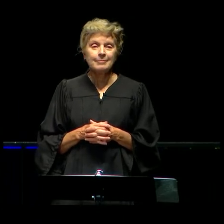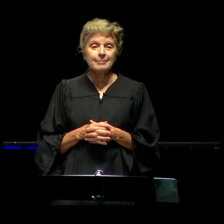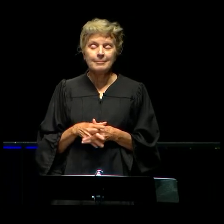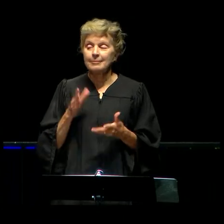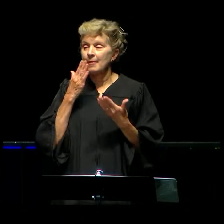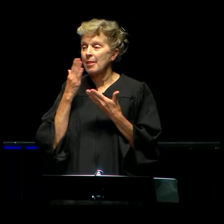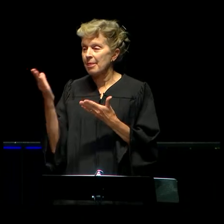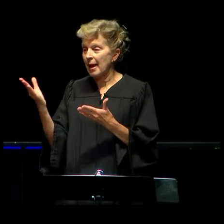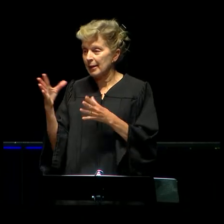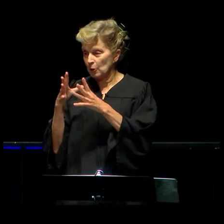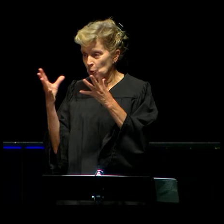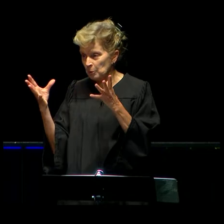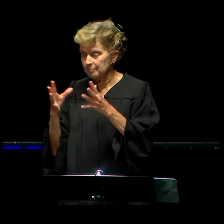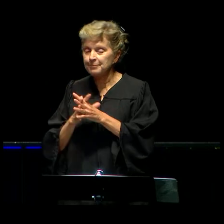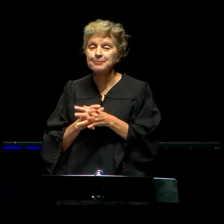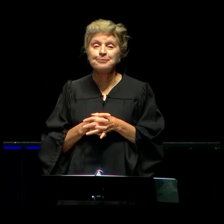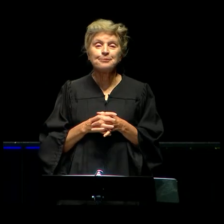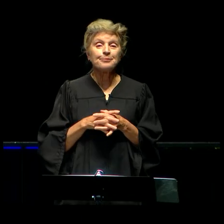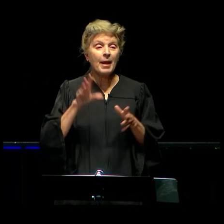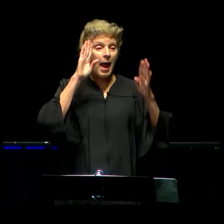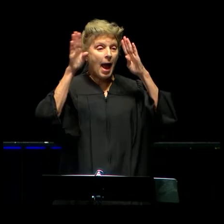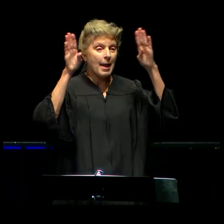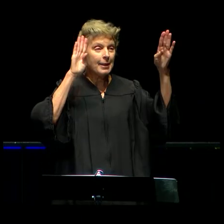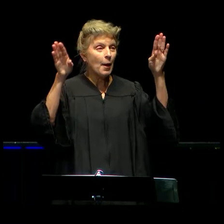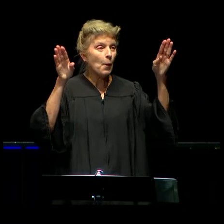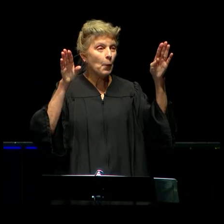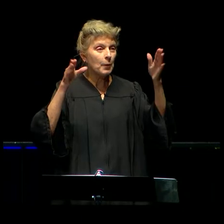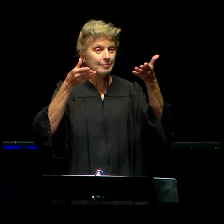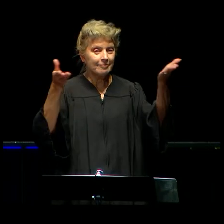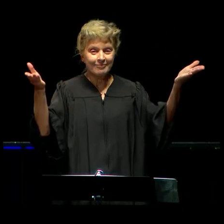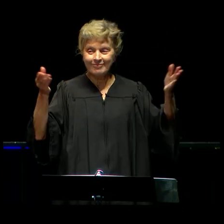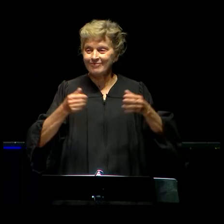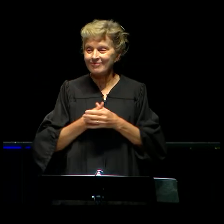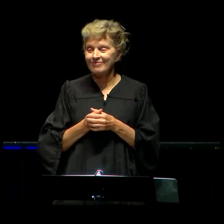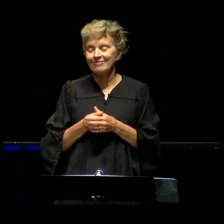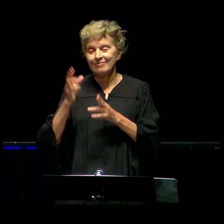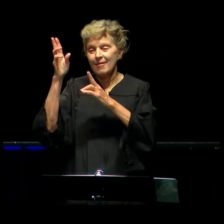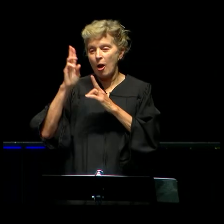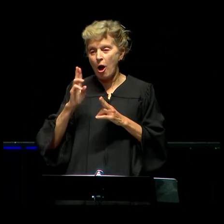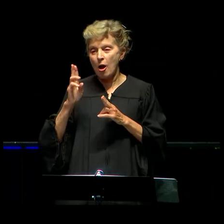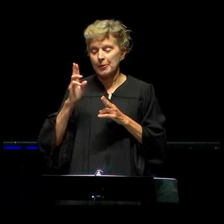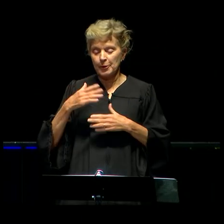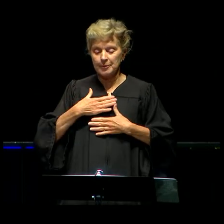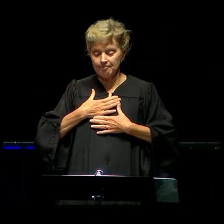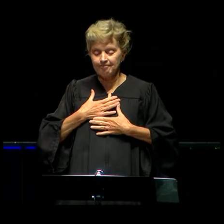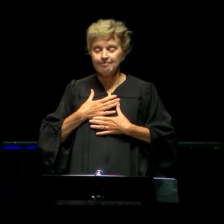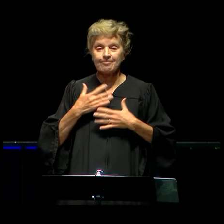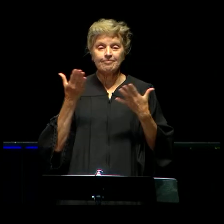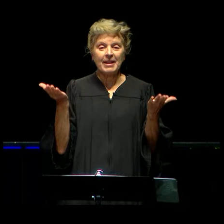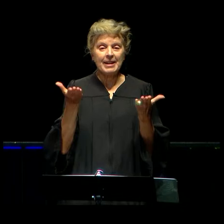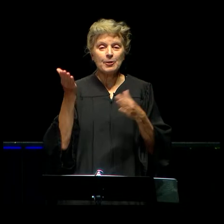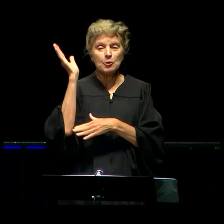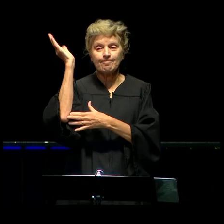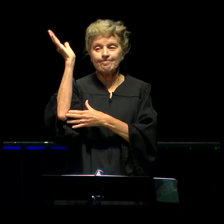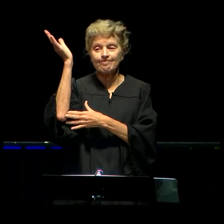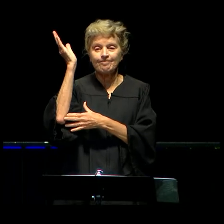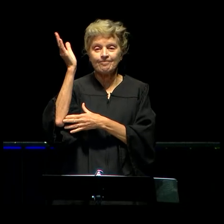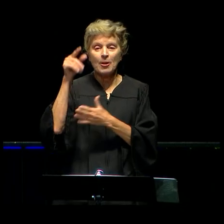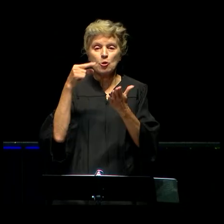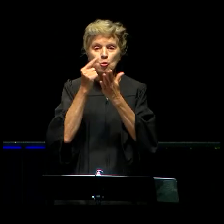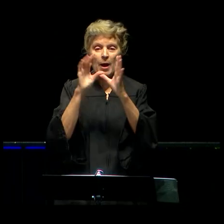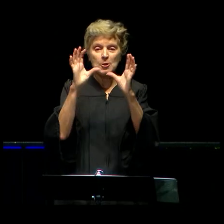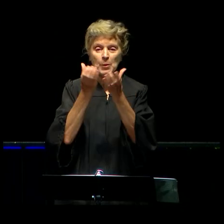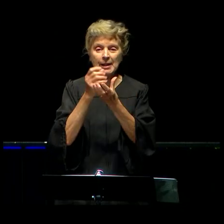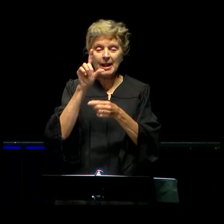Thank you very much. Hello, everyone. I'm honored and privileged to be here to address the graduating class